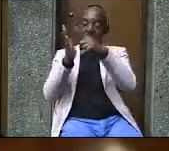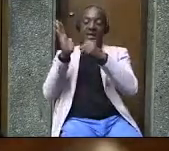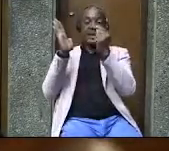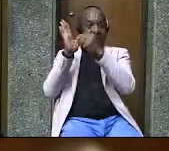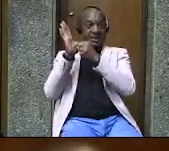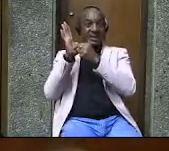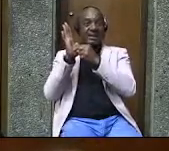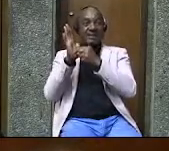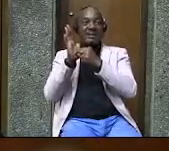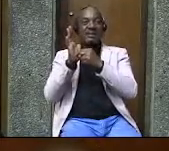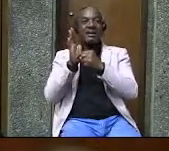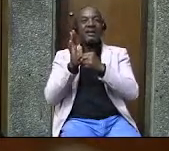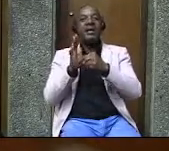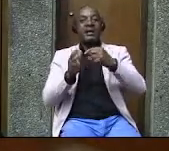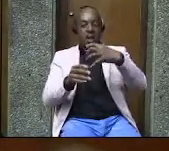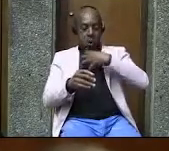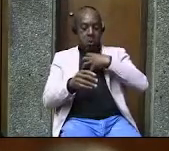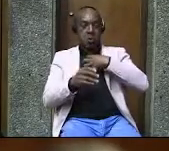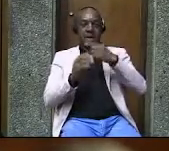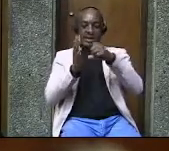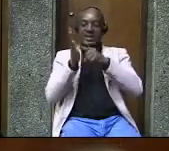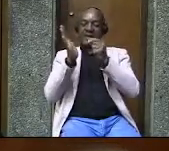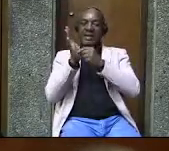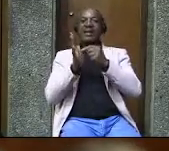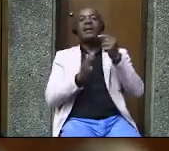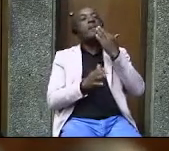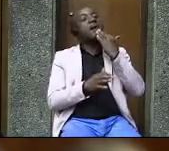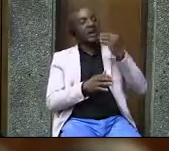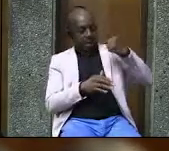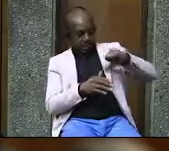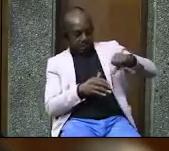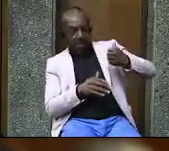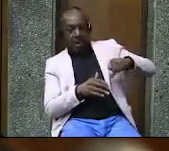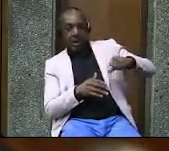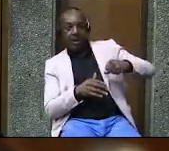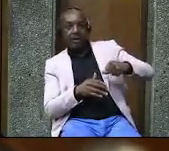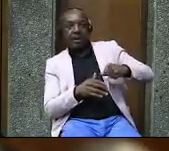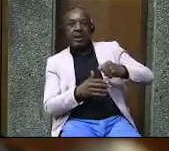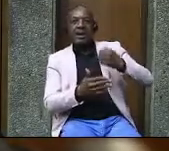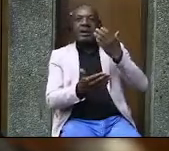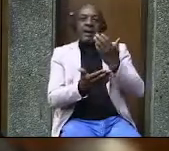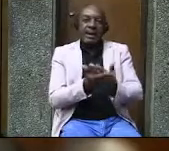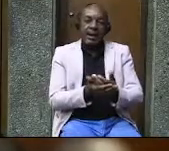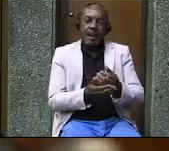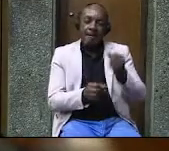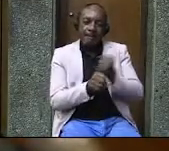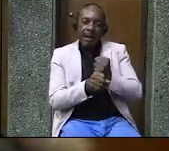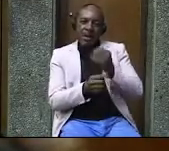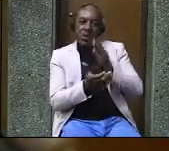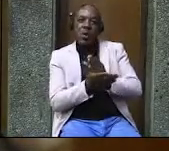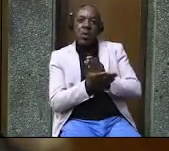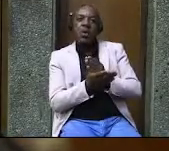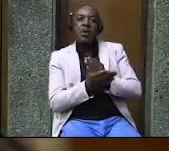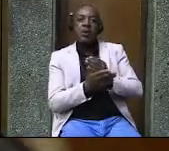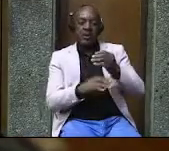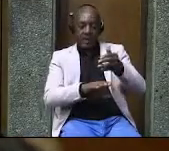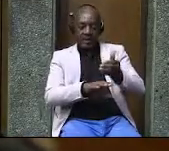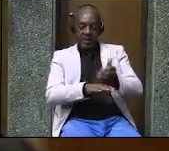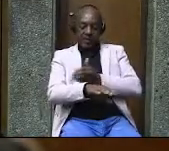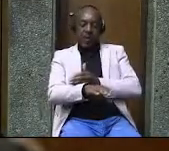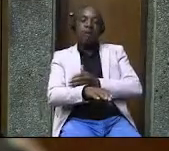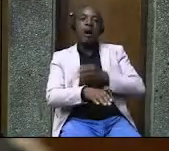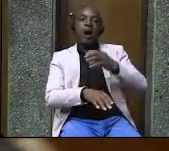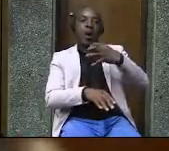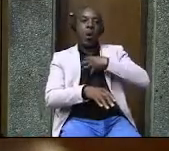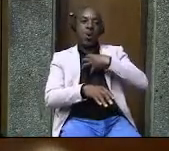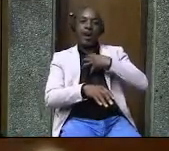than the expropriation date, then the municipality may hold the former owner responsible for municipal costs. So